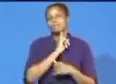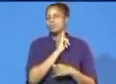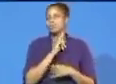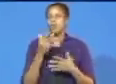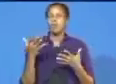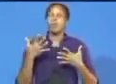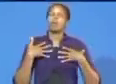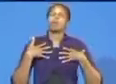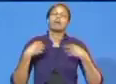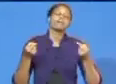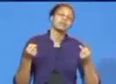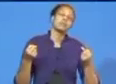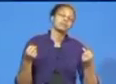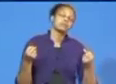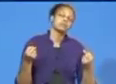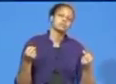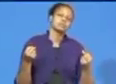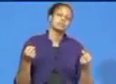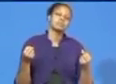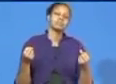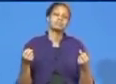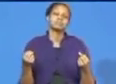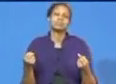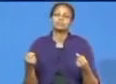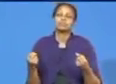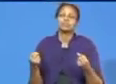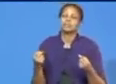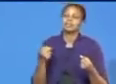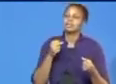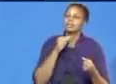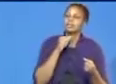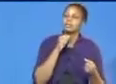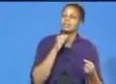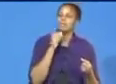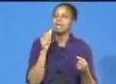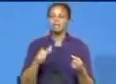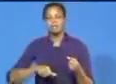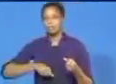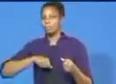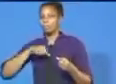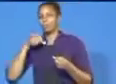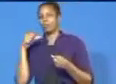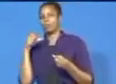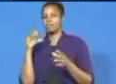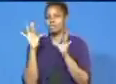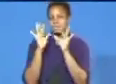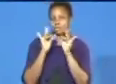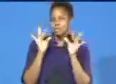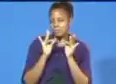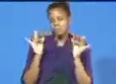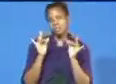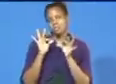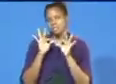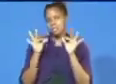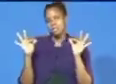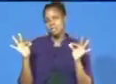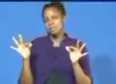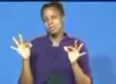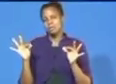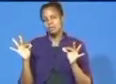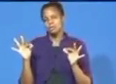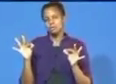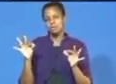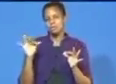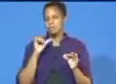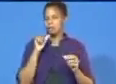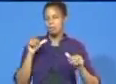confidence. It was not an overinflated sense of his own importance. It was not some haughty